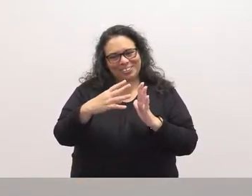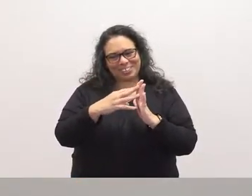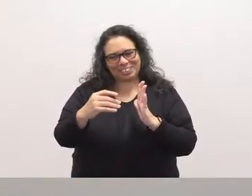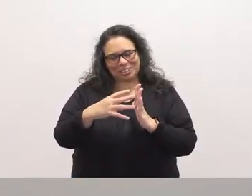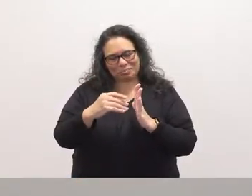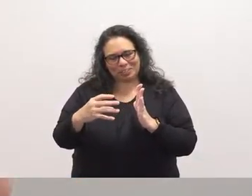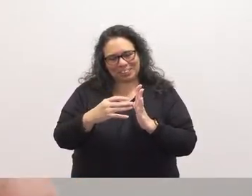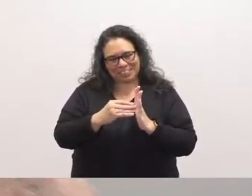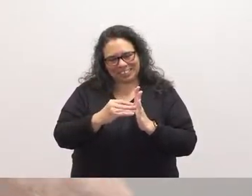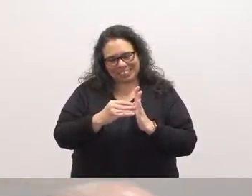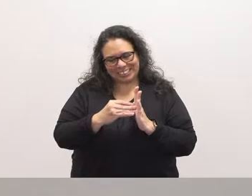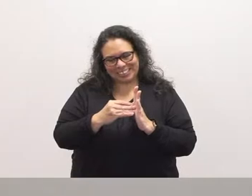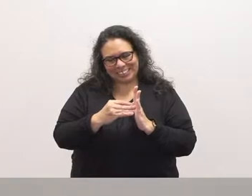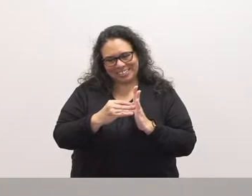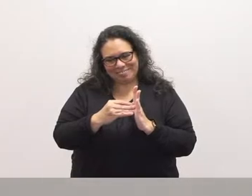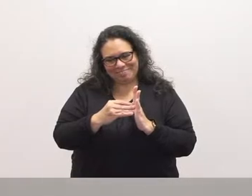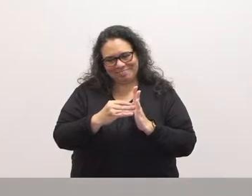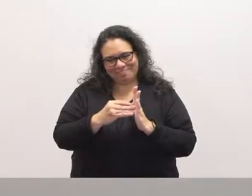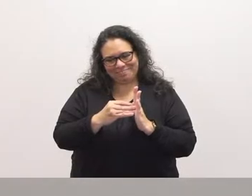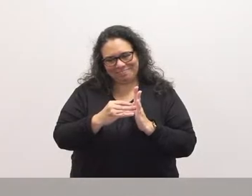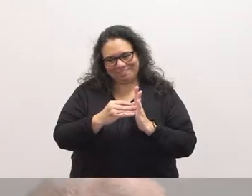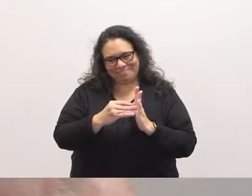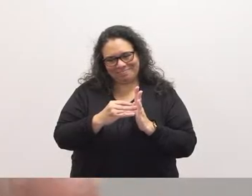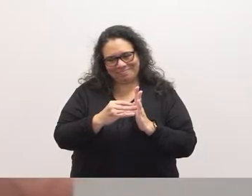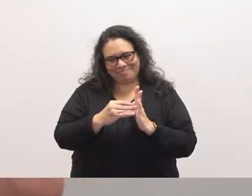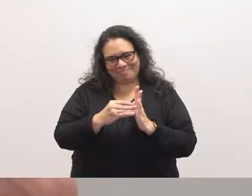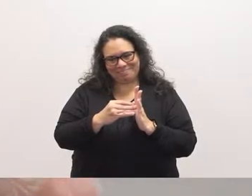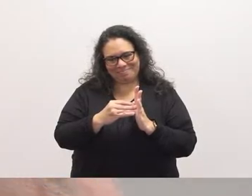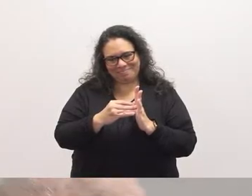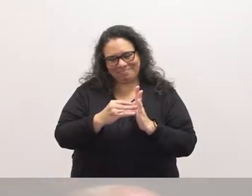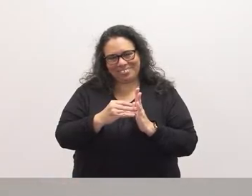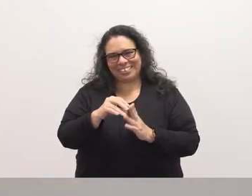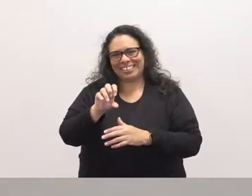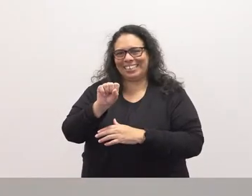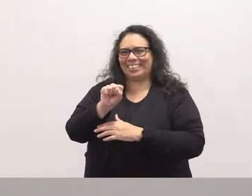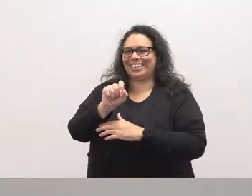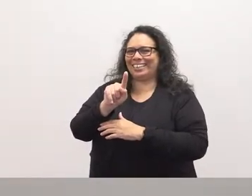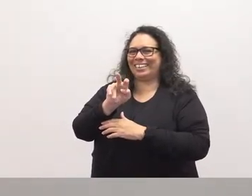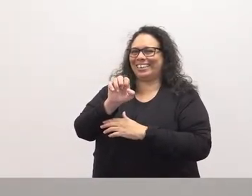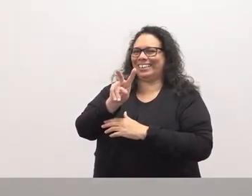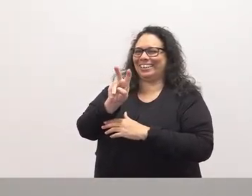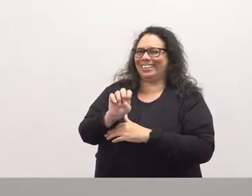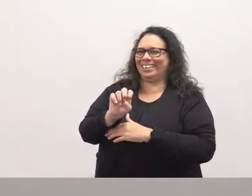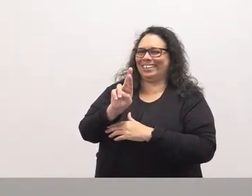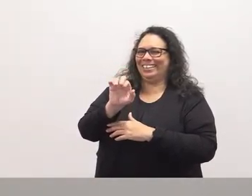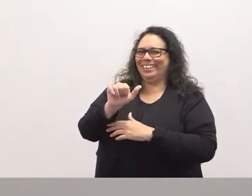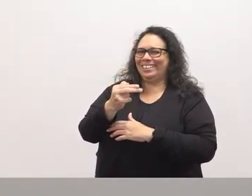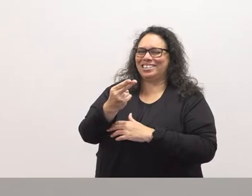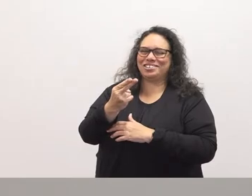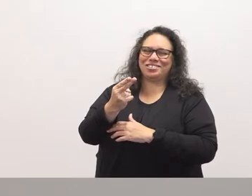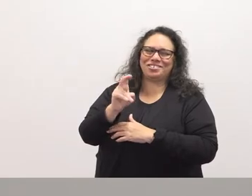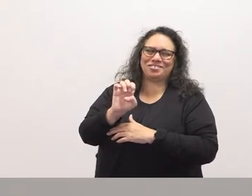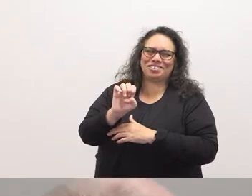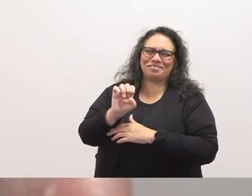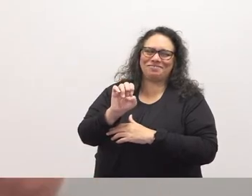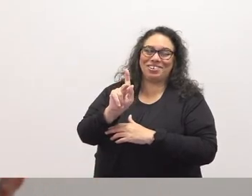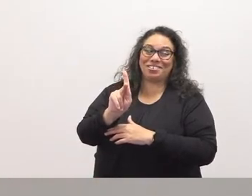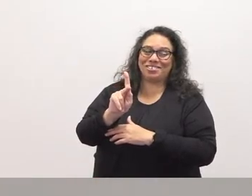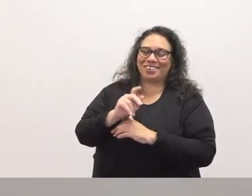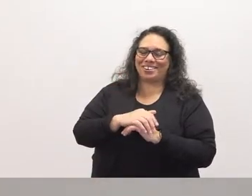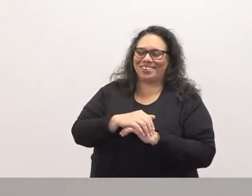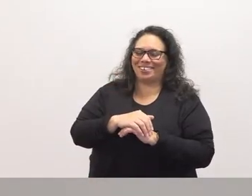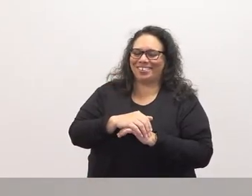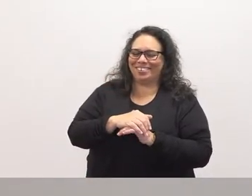copies of this to Steve Rockenbach and Chris